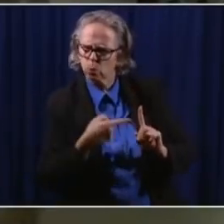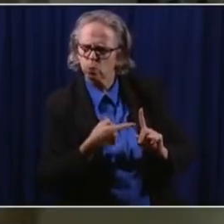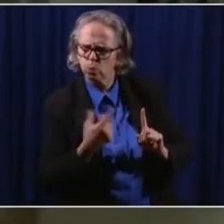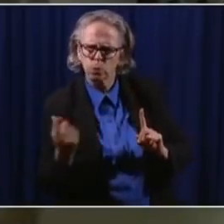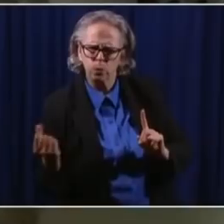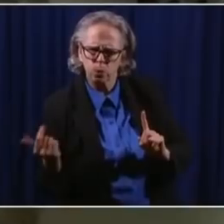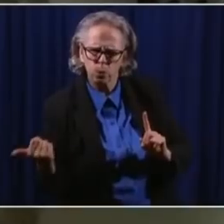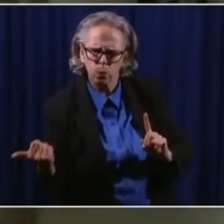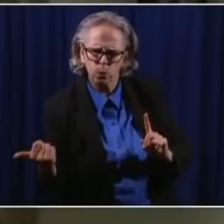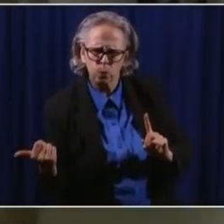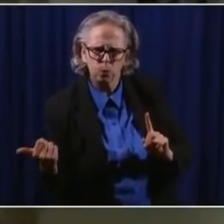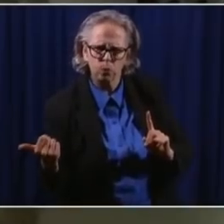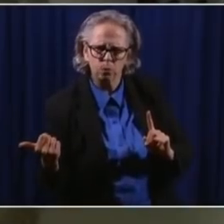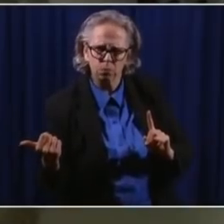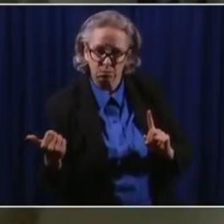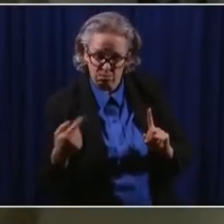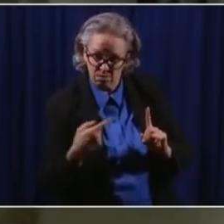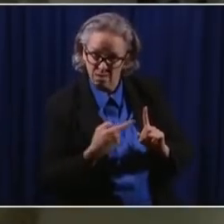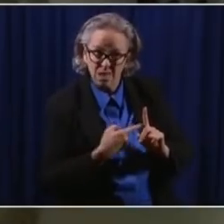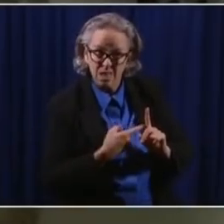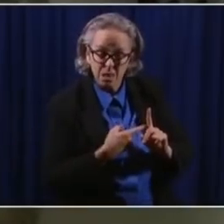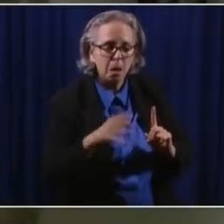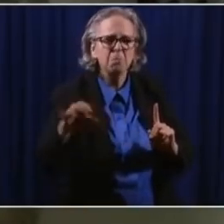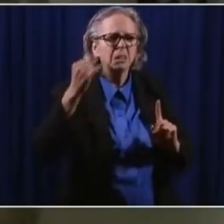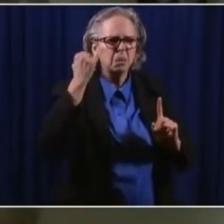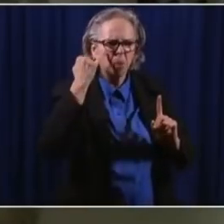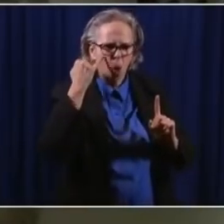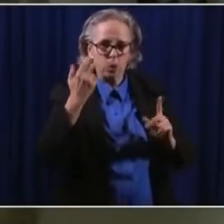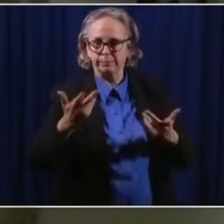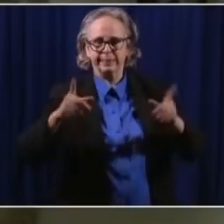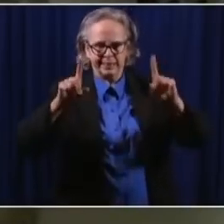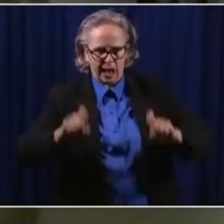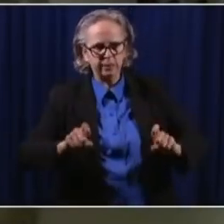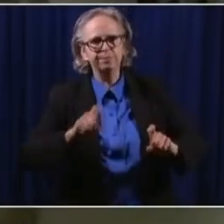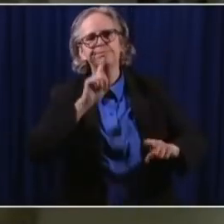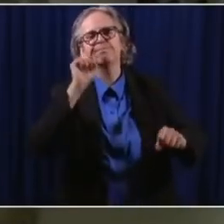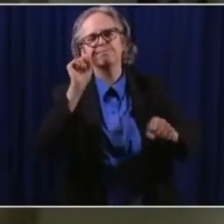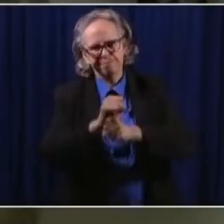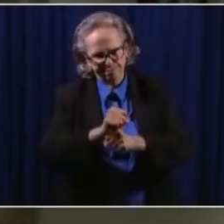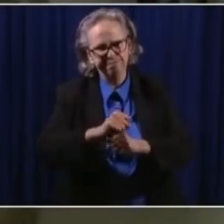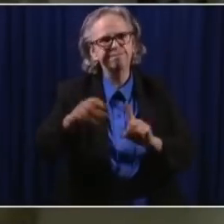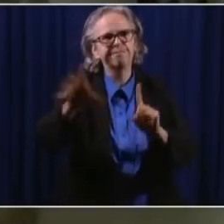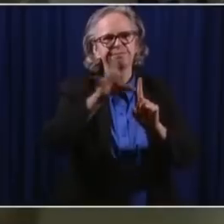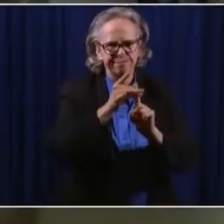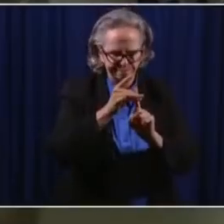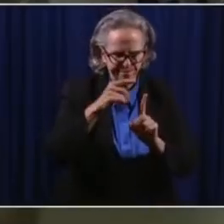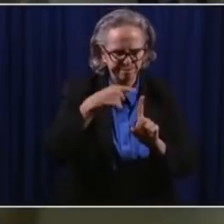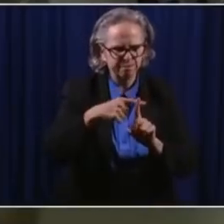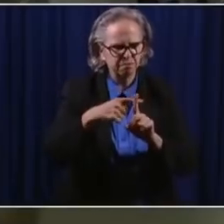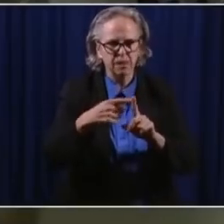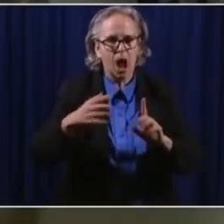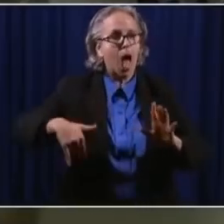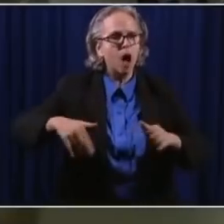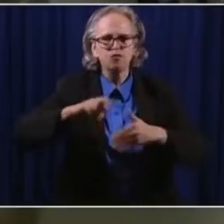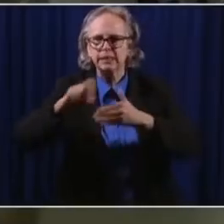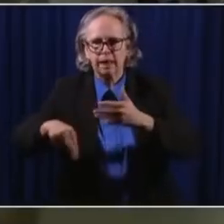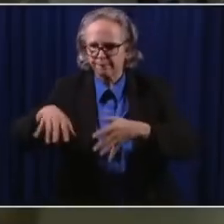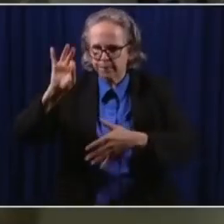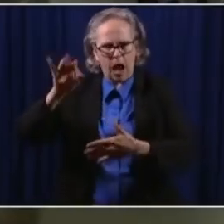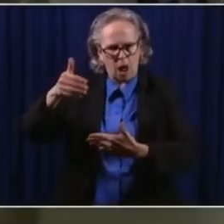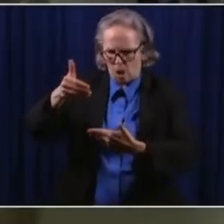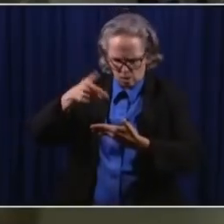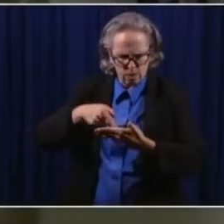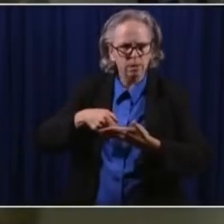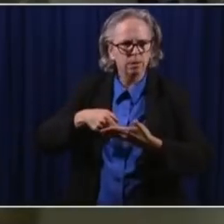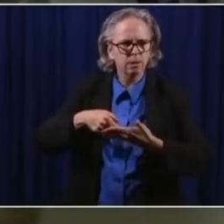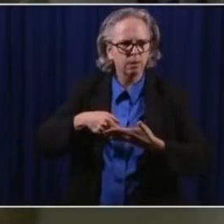say they take a test. Let's get them that far. They take a test and they're waiting. So what's the protocol? What are they supposed to be doing